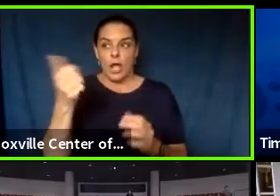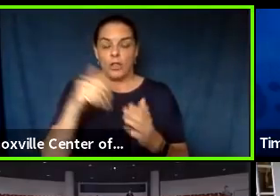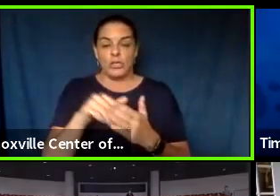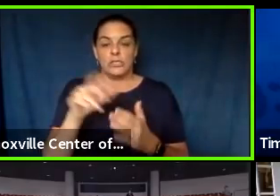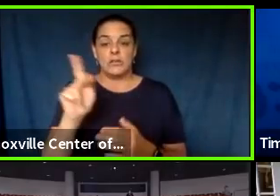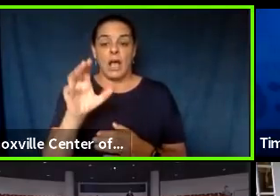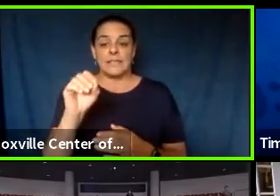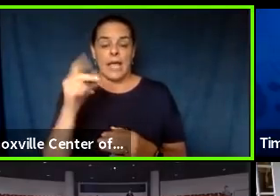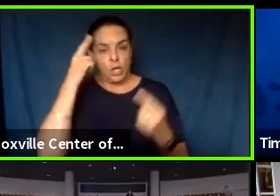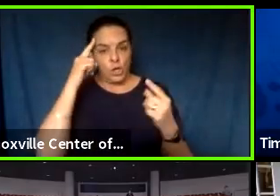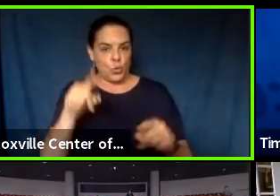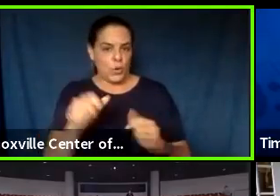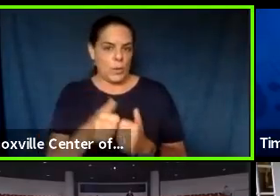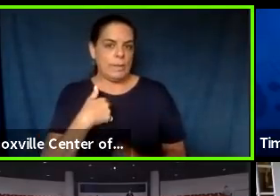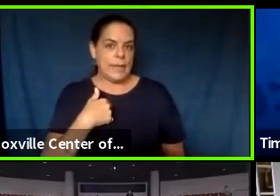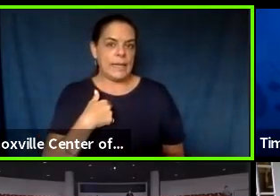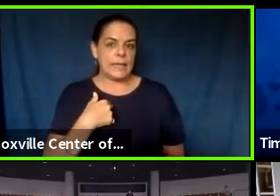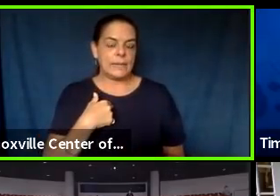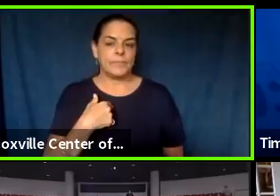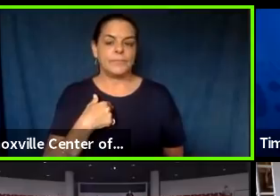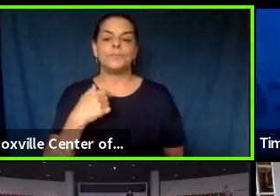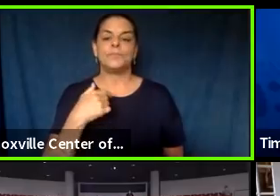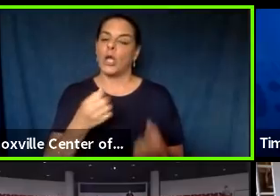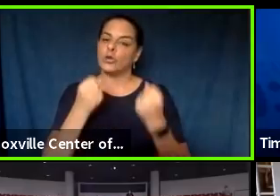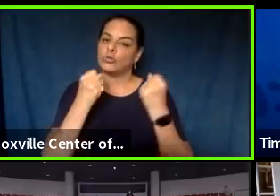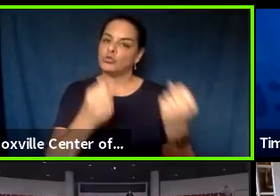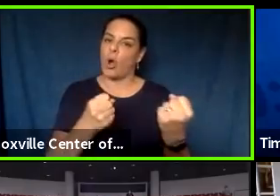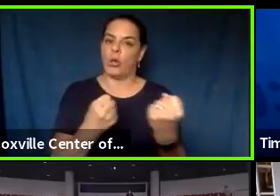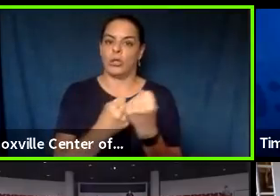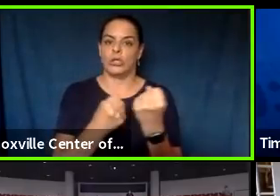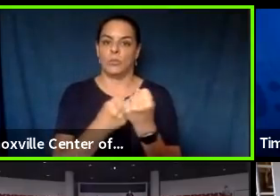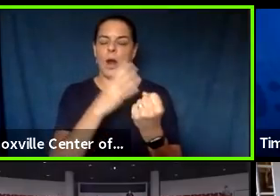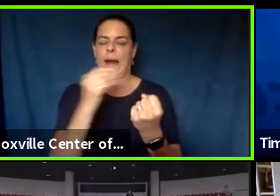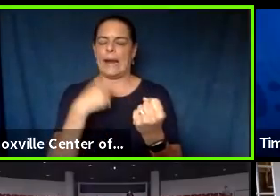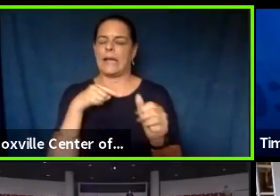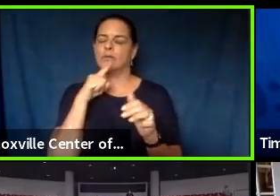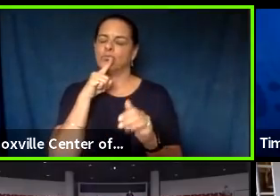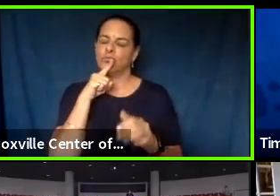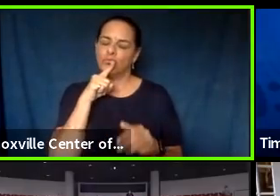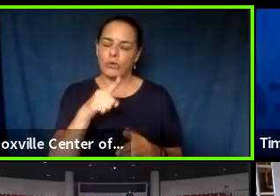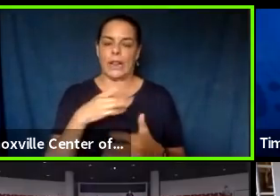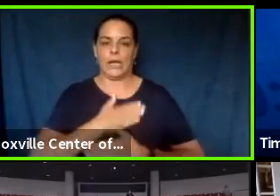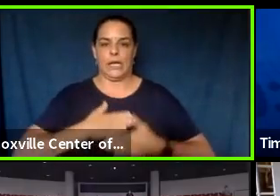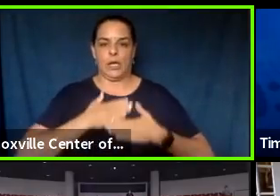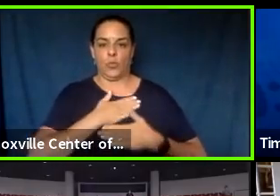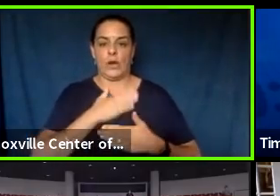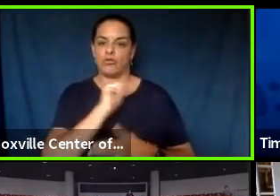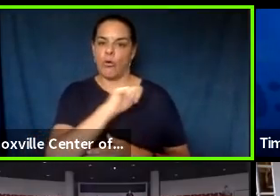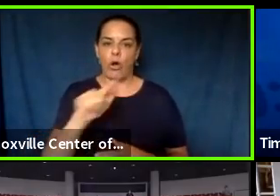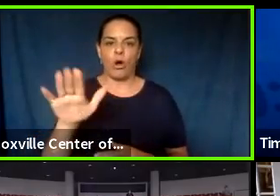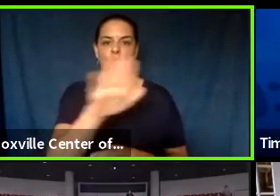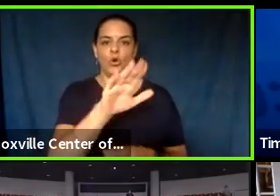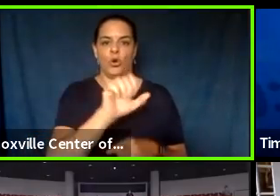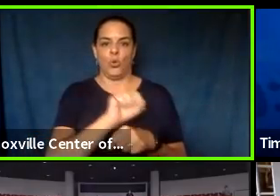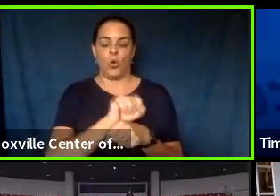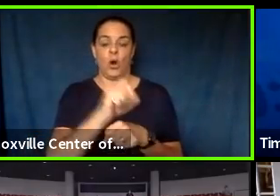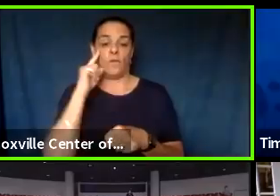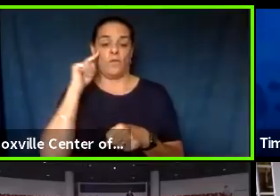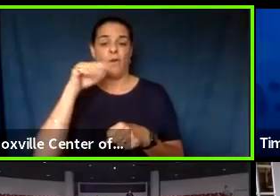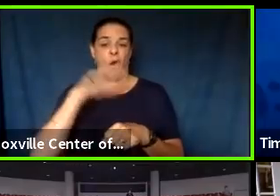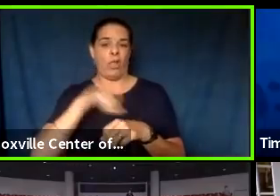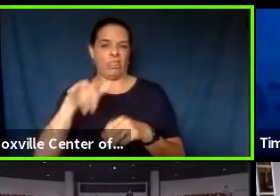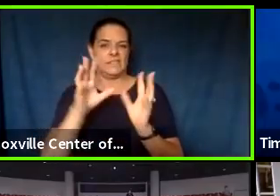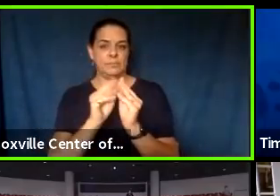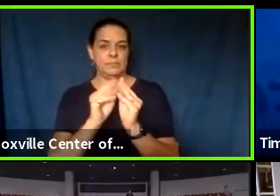County agree with me. I strongly support and I deeply appreciate the work of everybody on this call, and